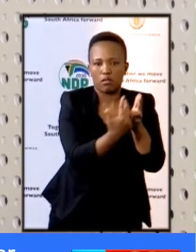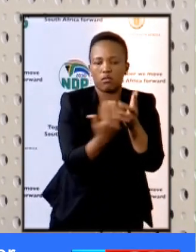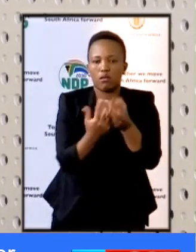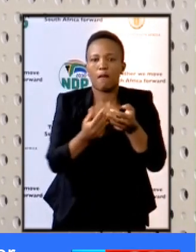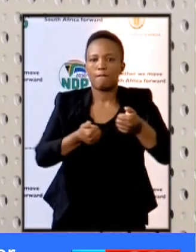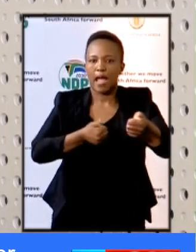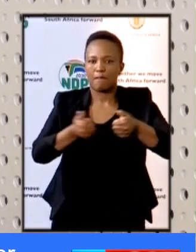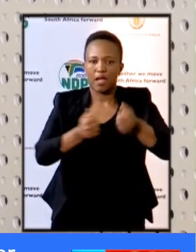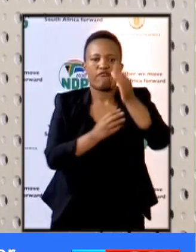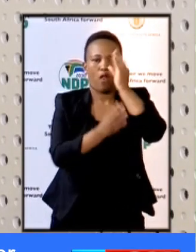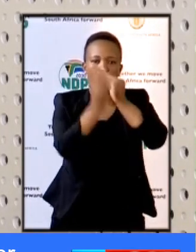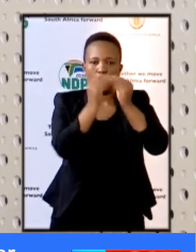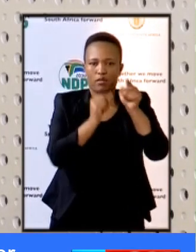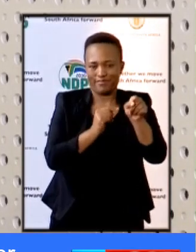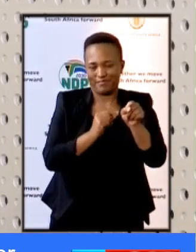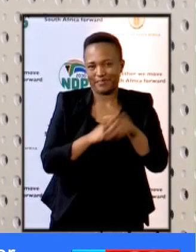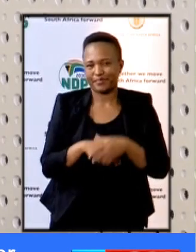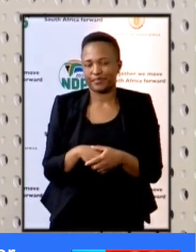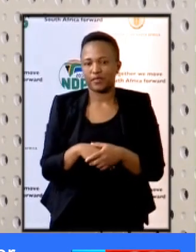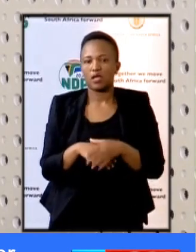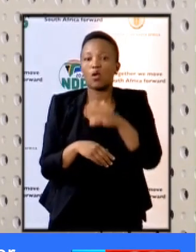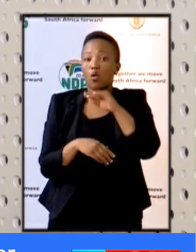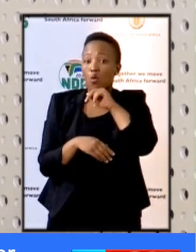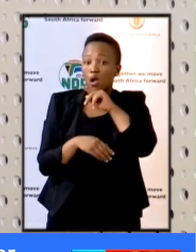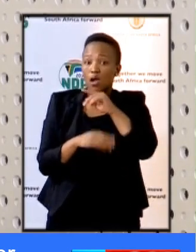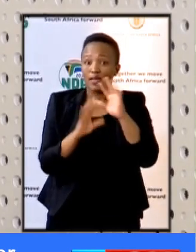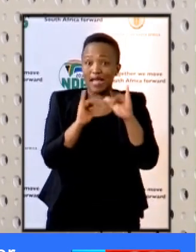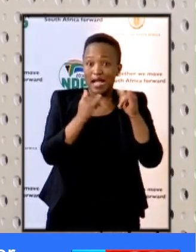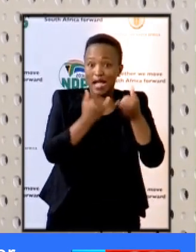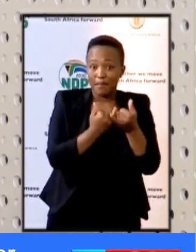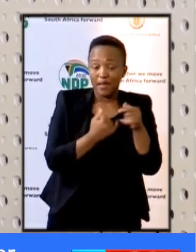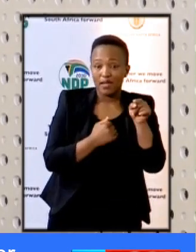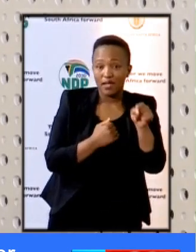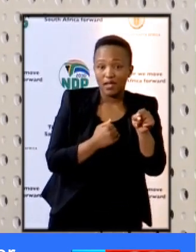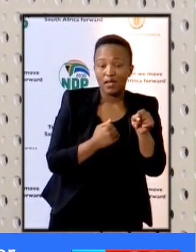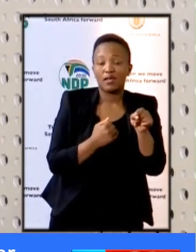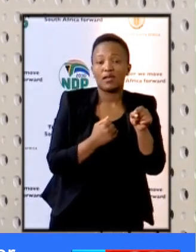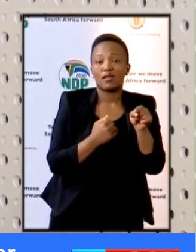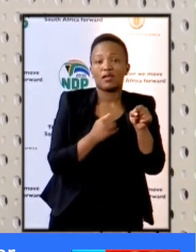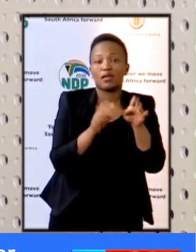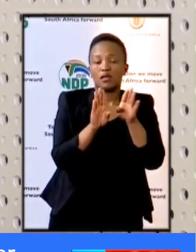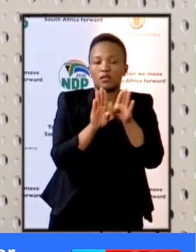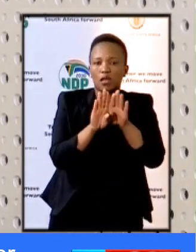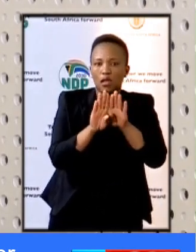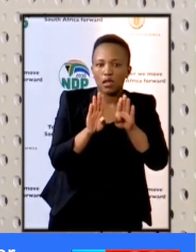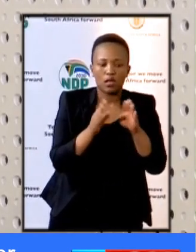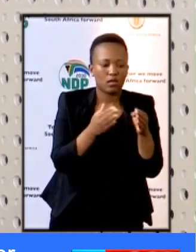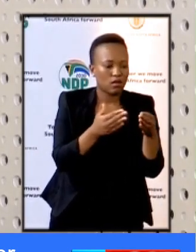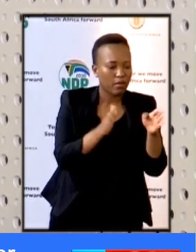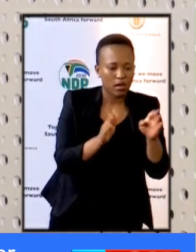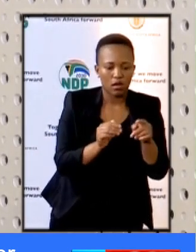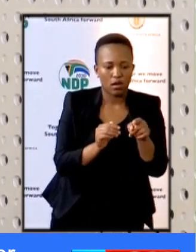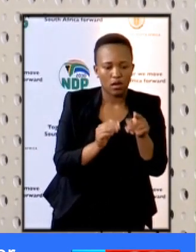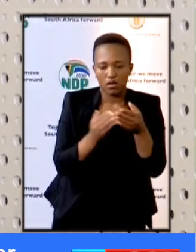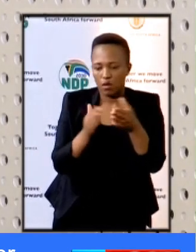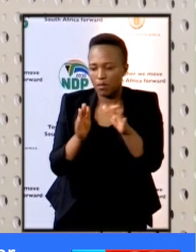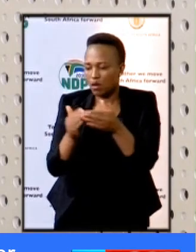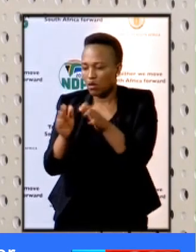In other words, as firms, factories, and other workplaces gradually open in terms of